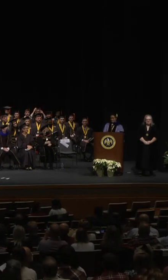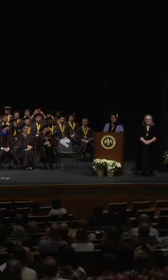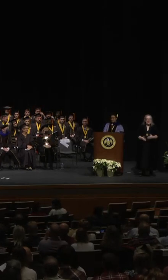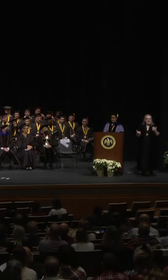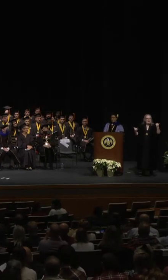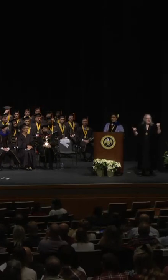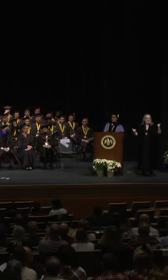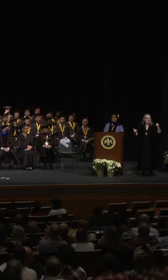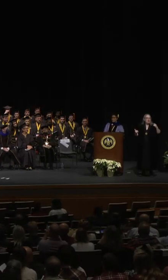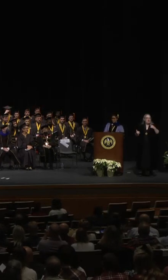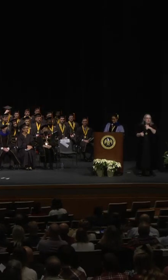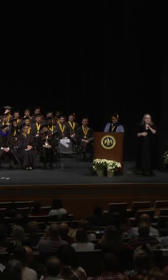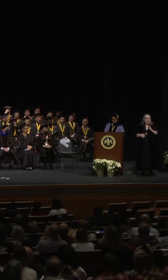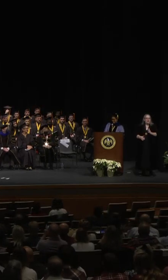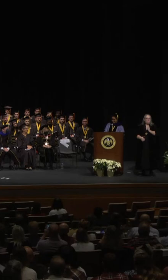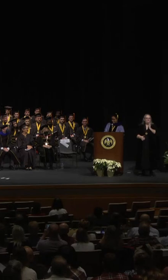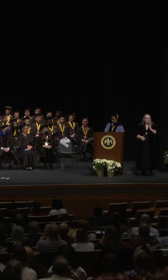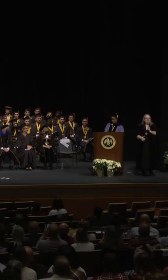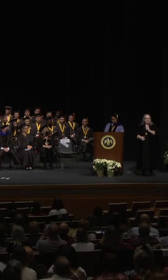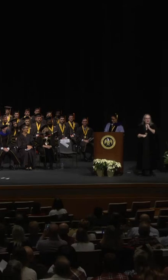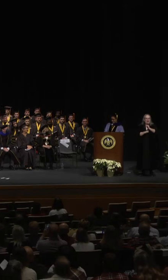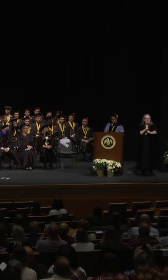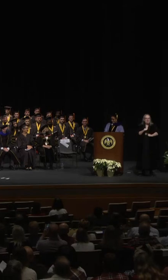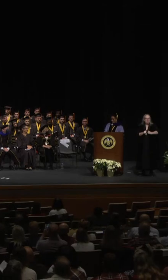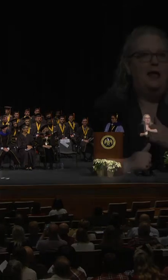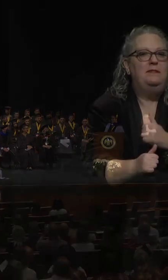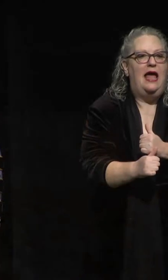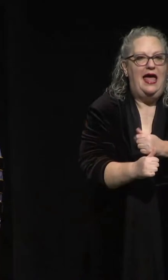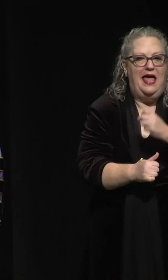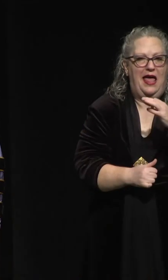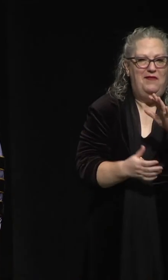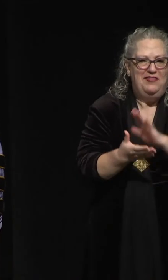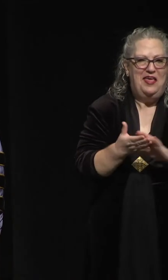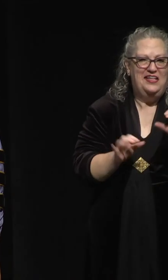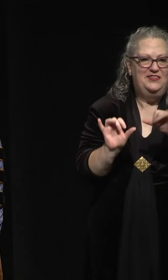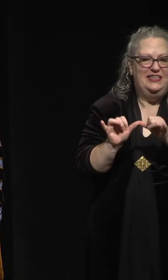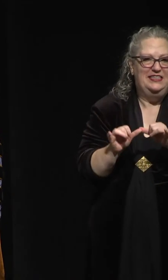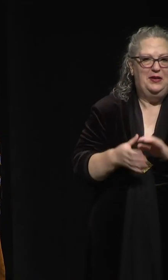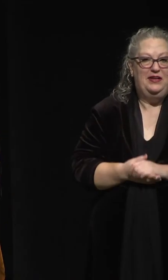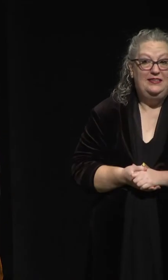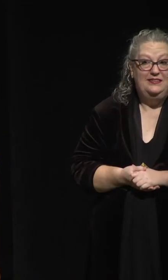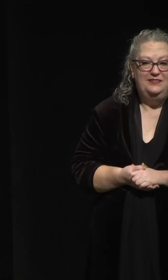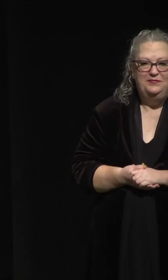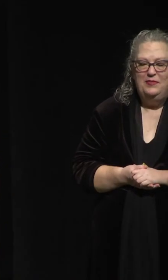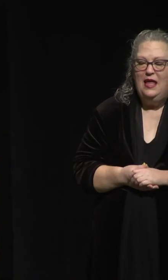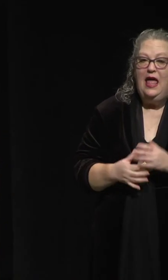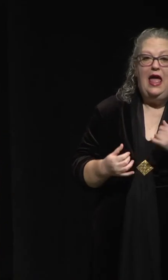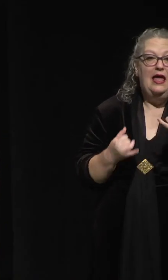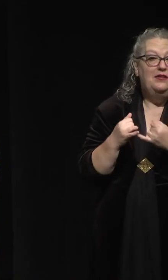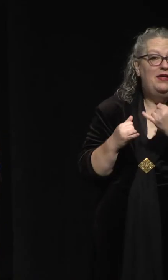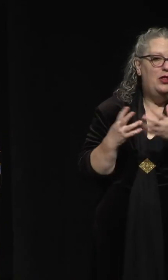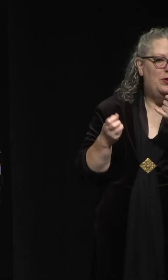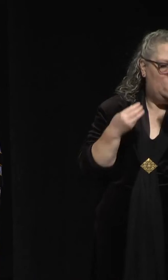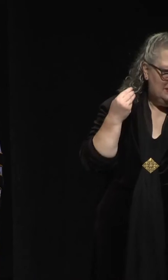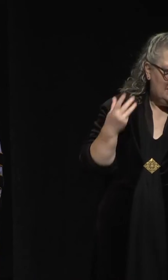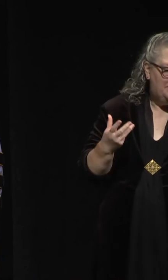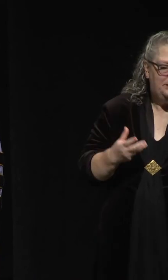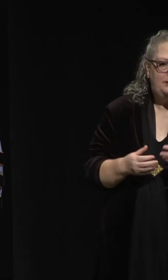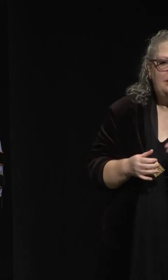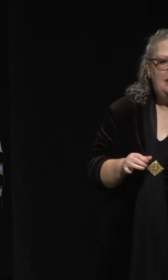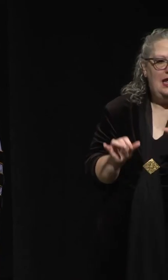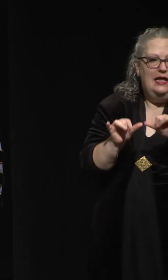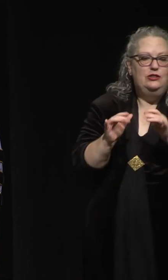You are now officially alumni of the College of Engineering. And finally, I want to say that